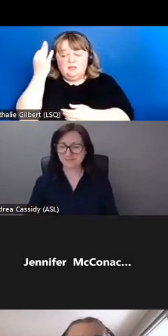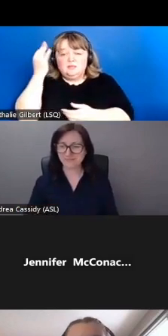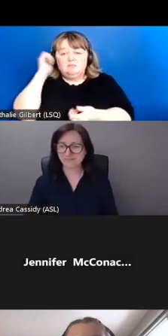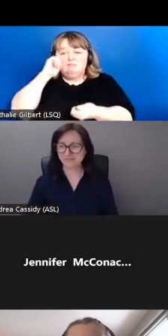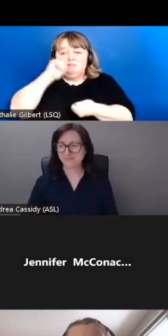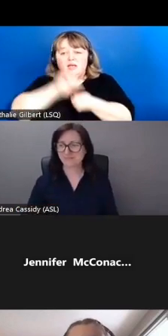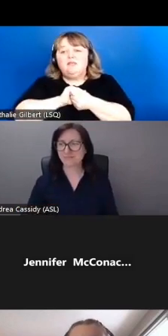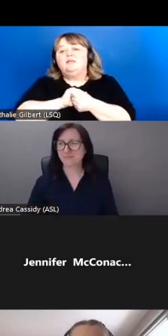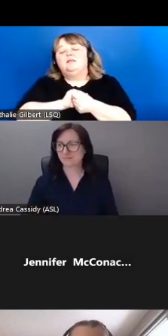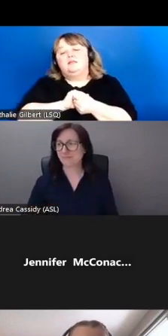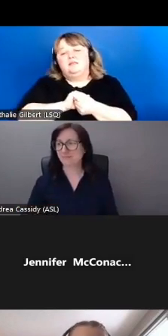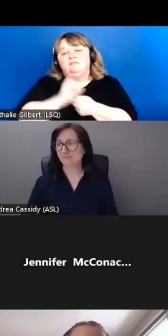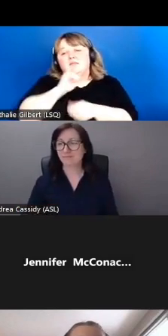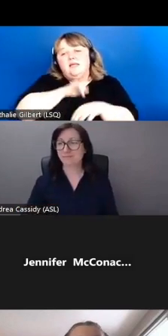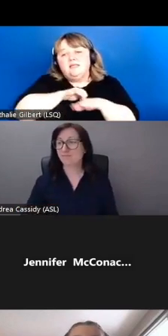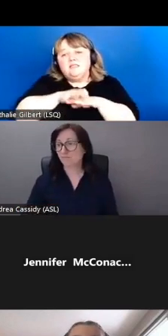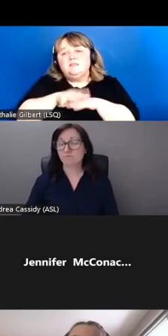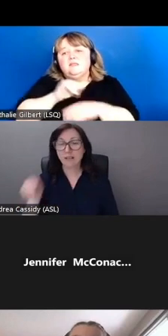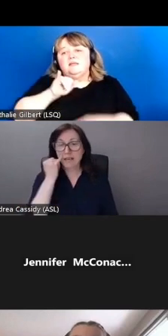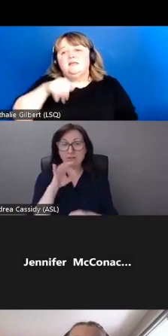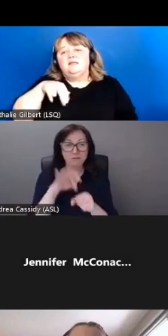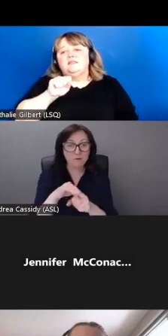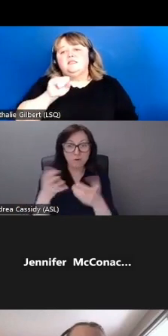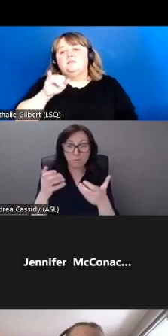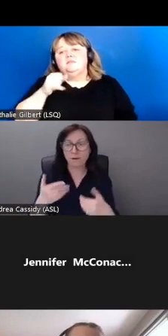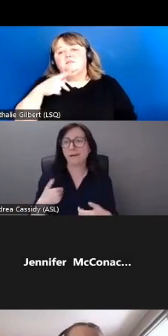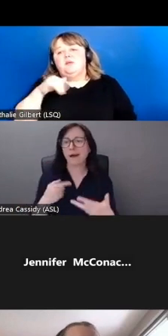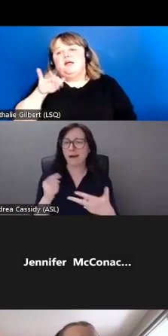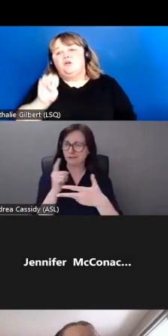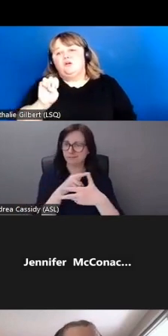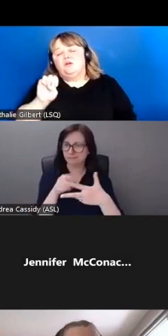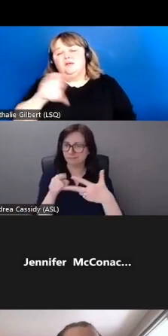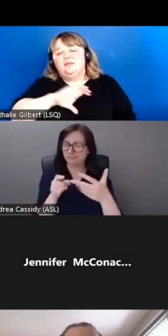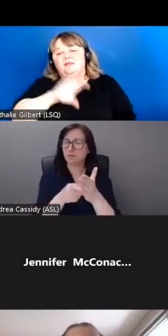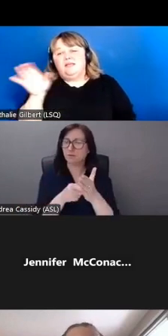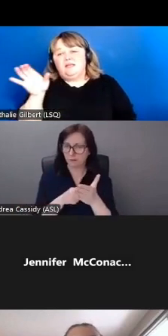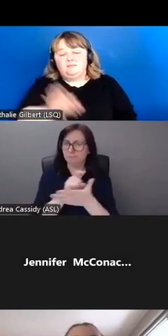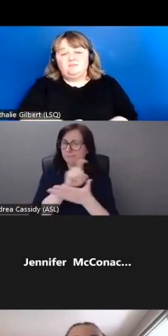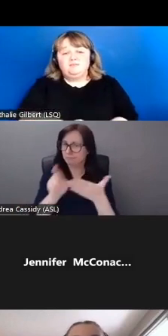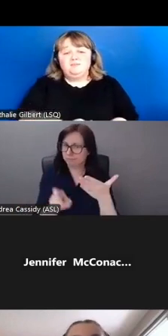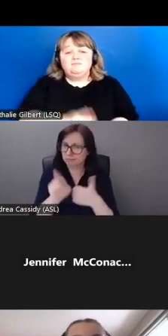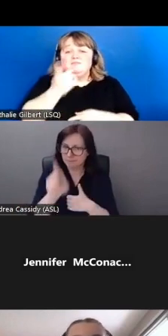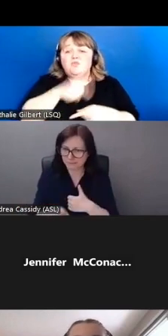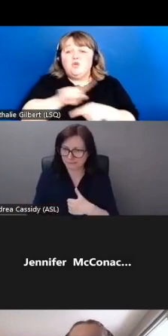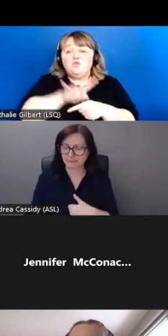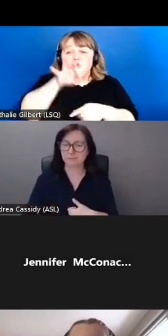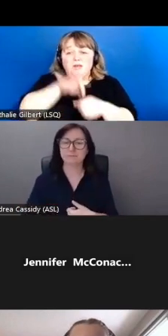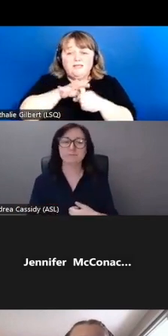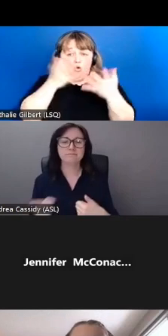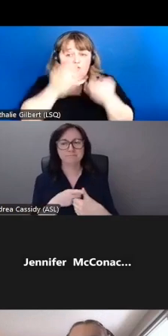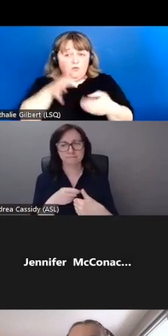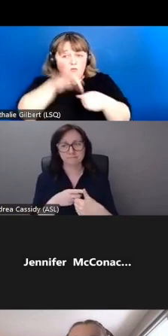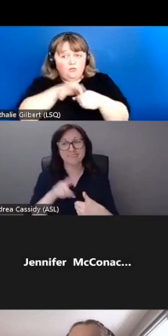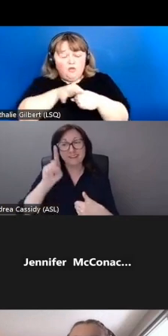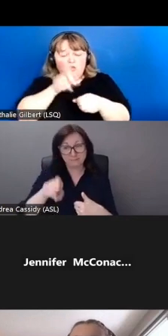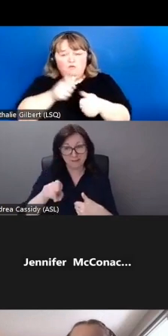So in order to vote on election day, there are three main criteria that you must meet. The first is that you must be